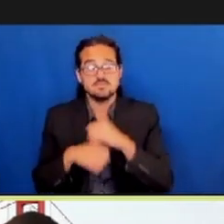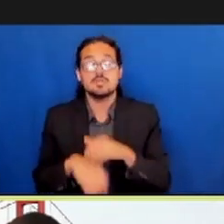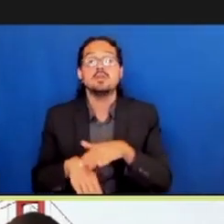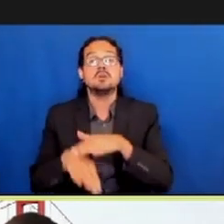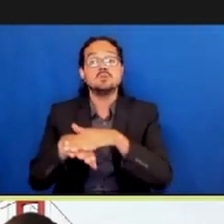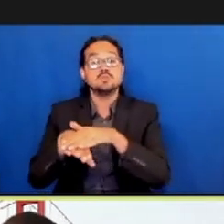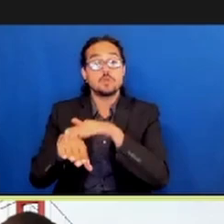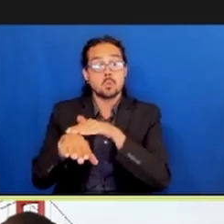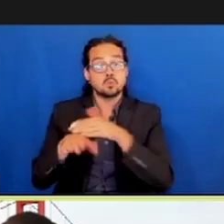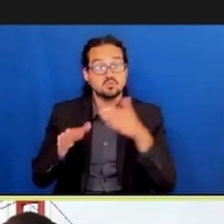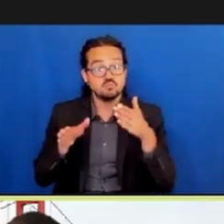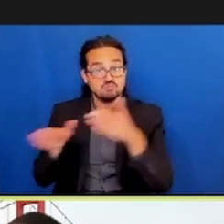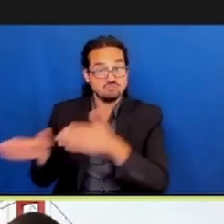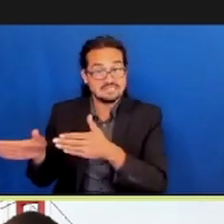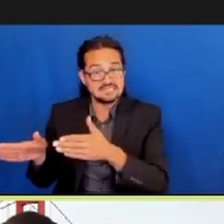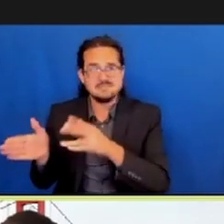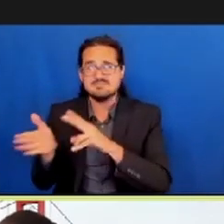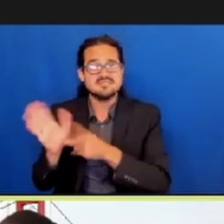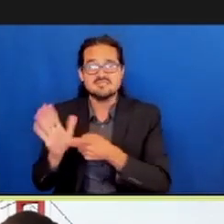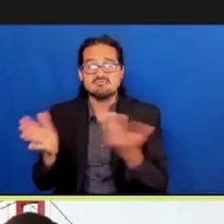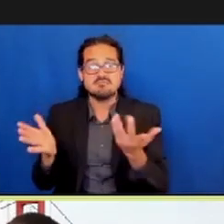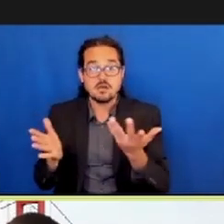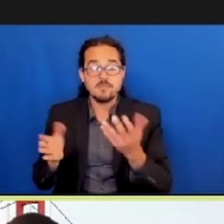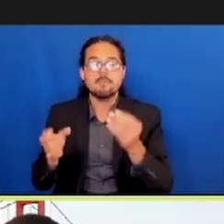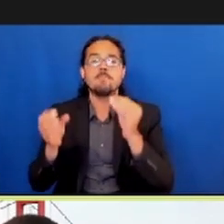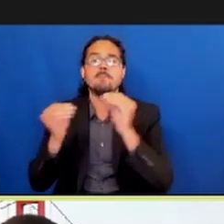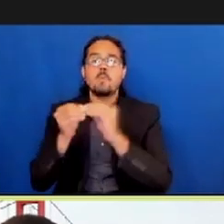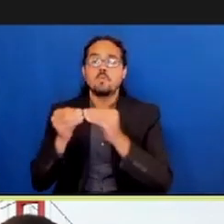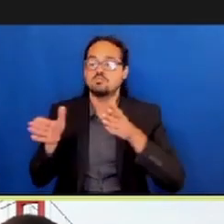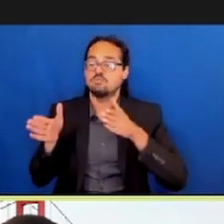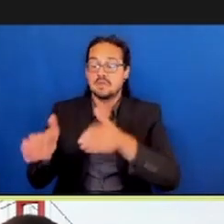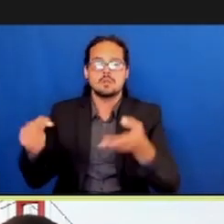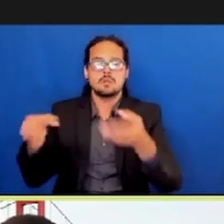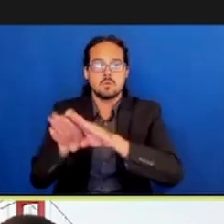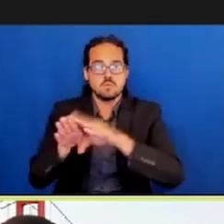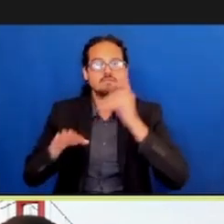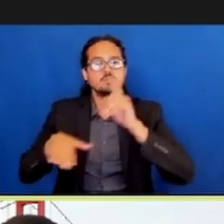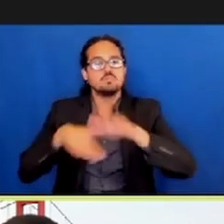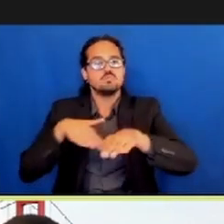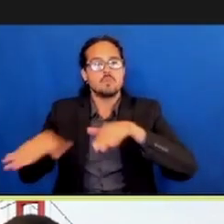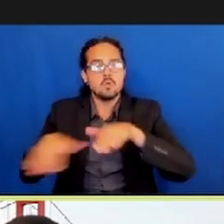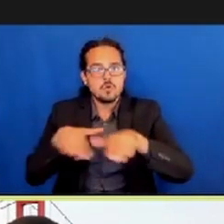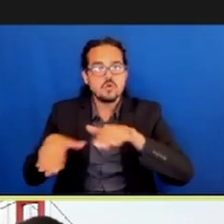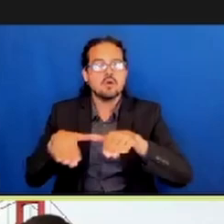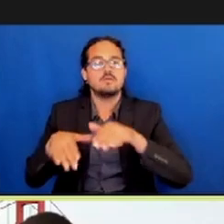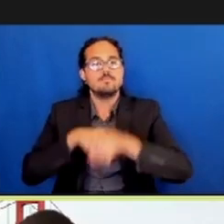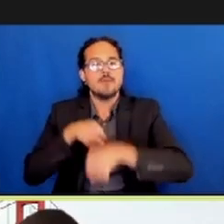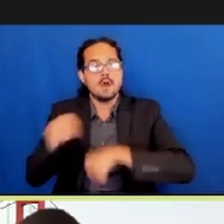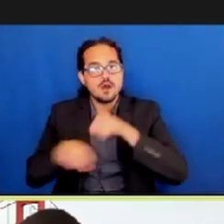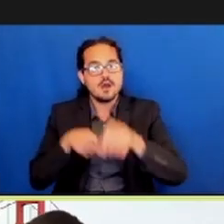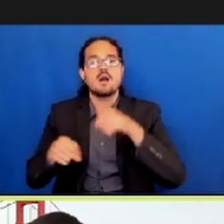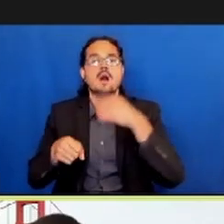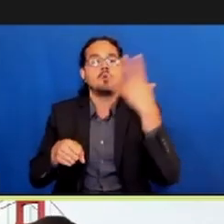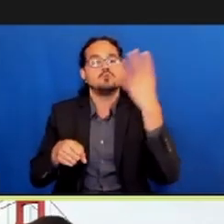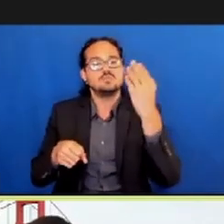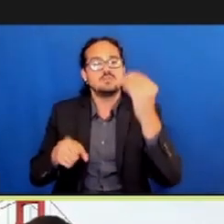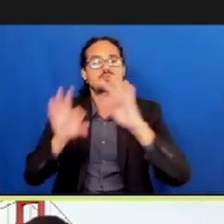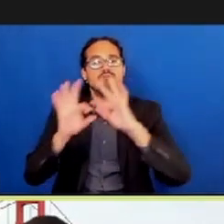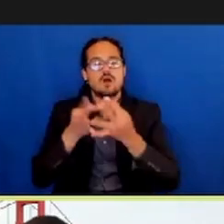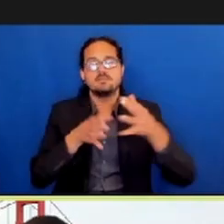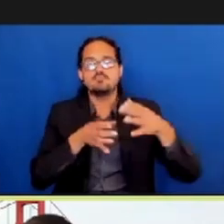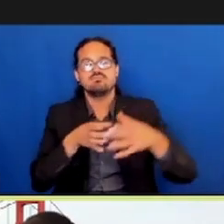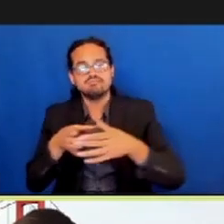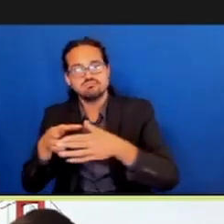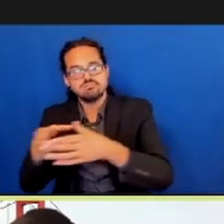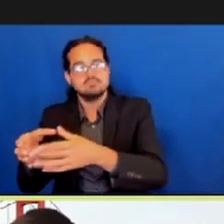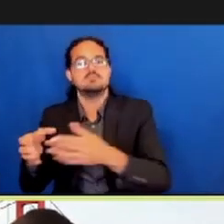and biking in our community since COVID. That's something that we want to all try and keep. One of the things that we've really focused on